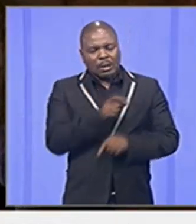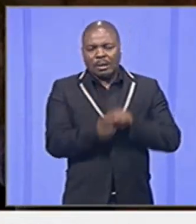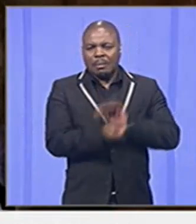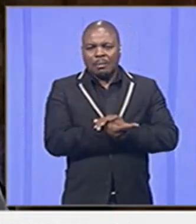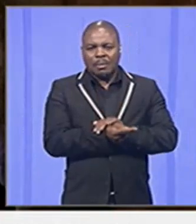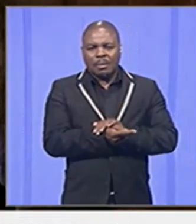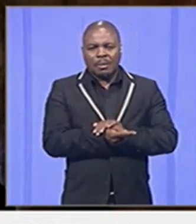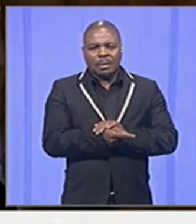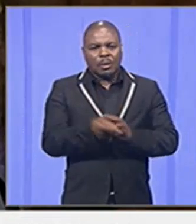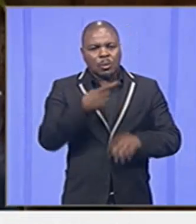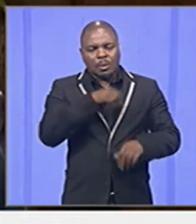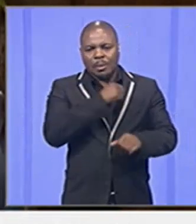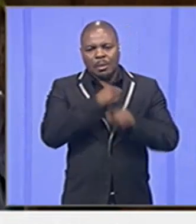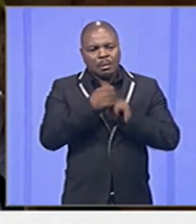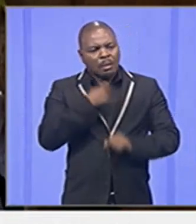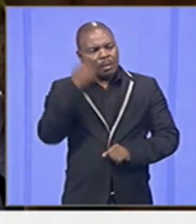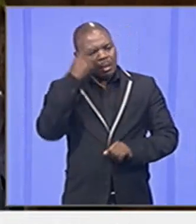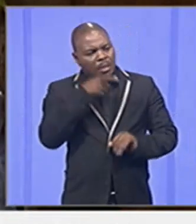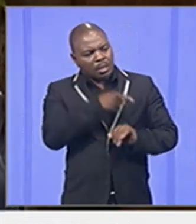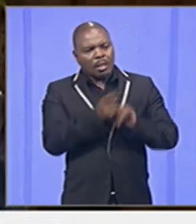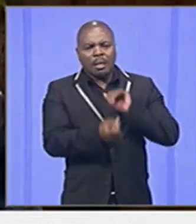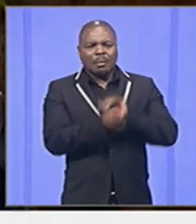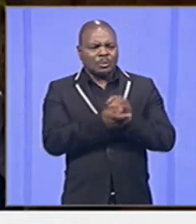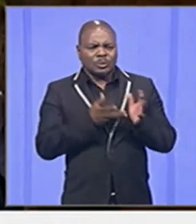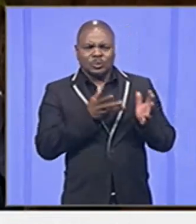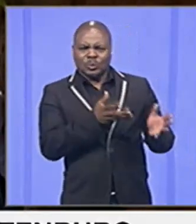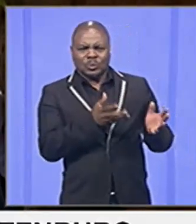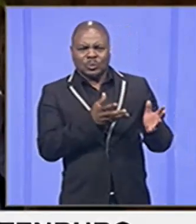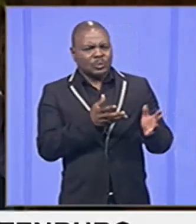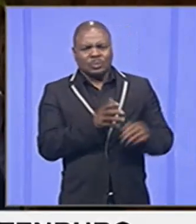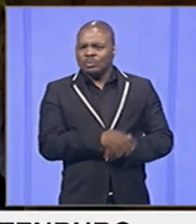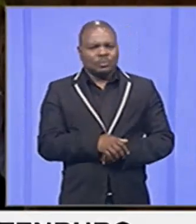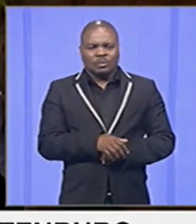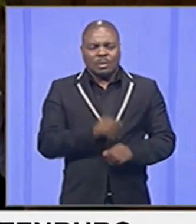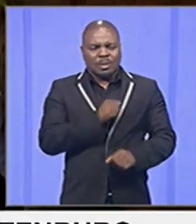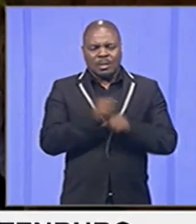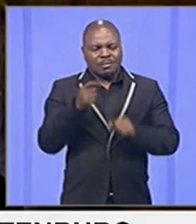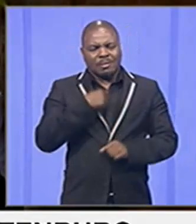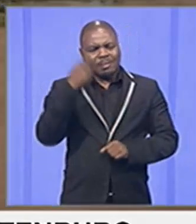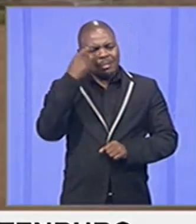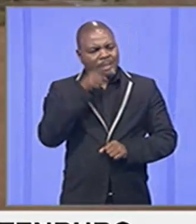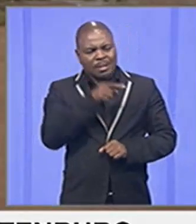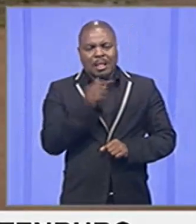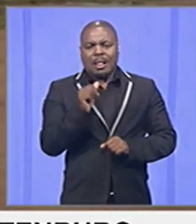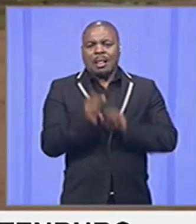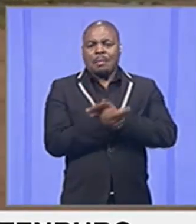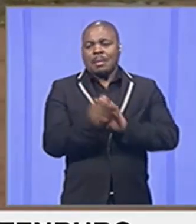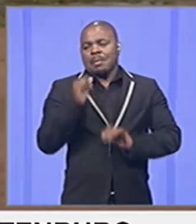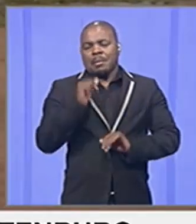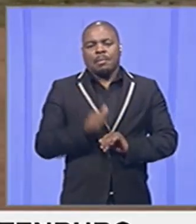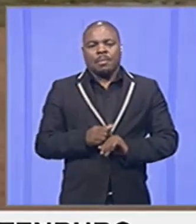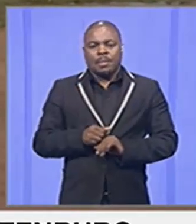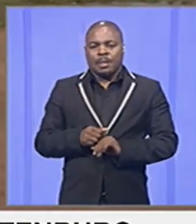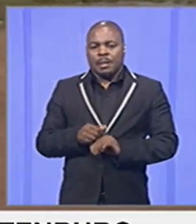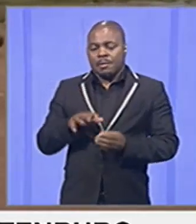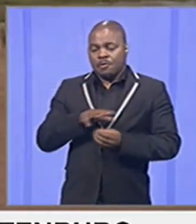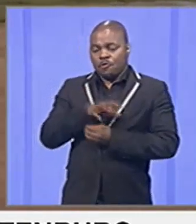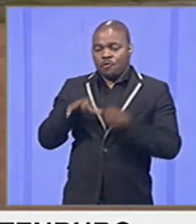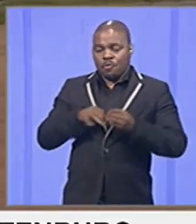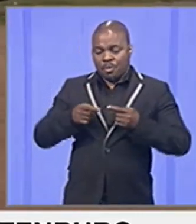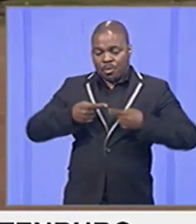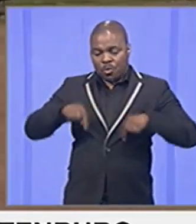re sa ikemisetsa gore go ka bo go diragetse ntho e re bone e diragala maabane. Re le family re